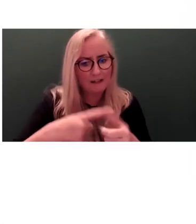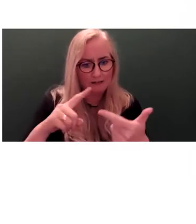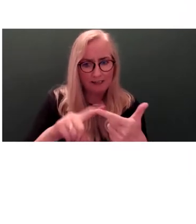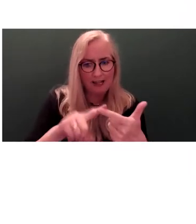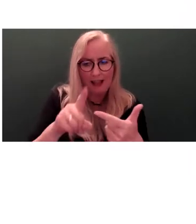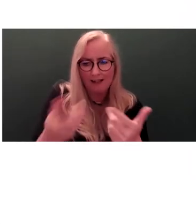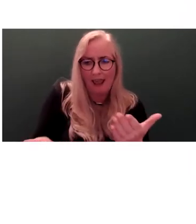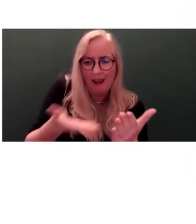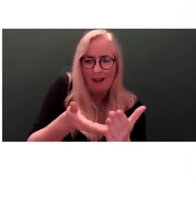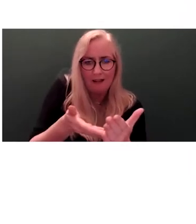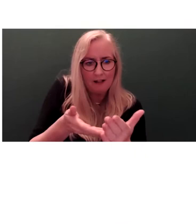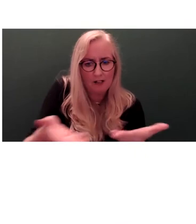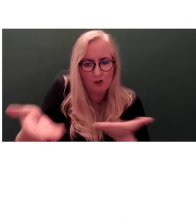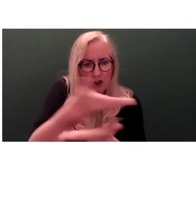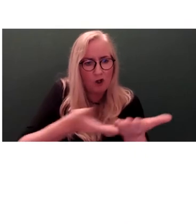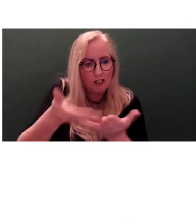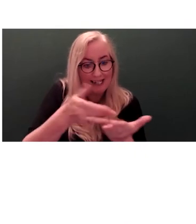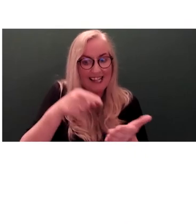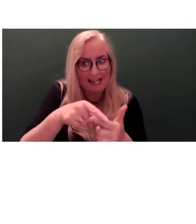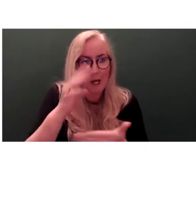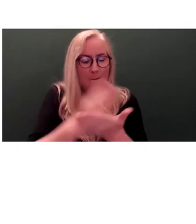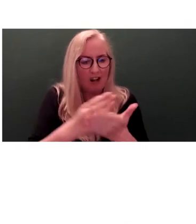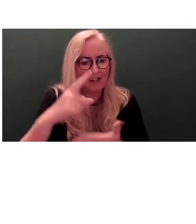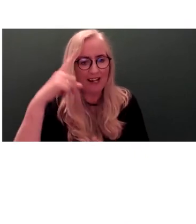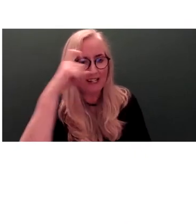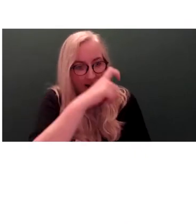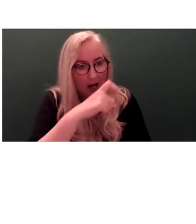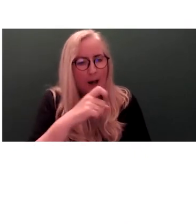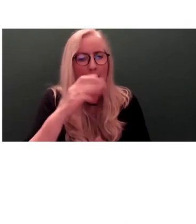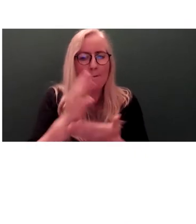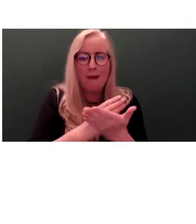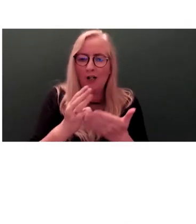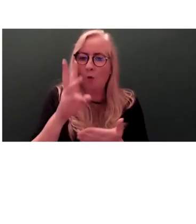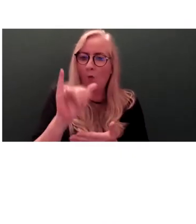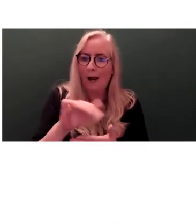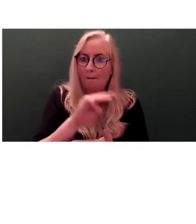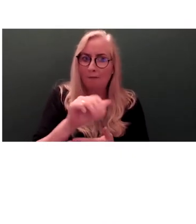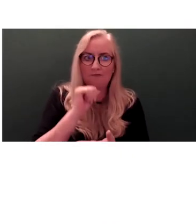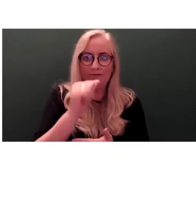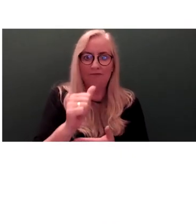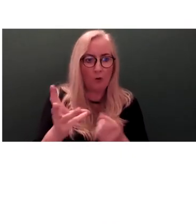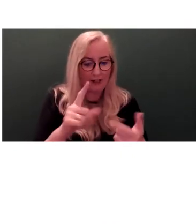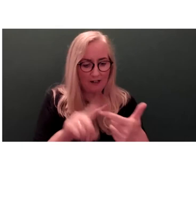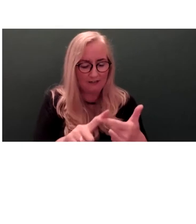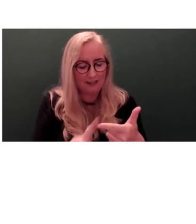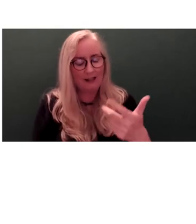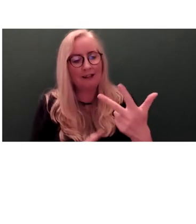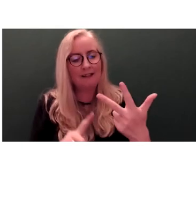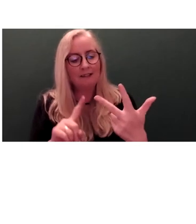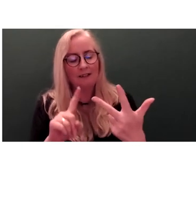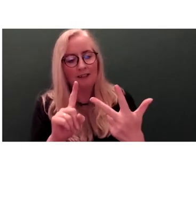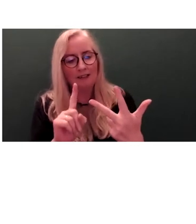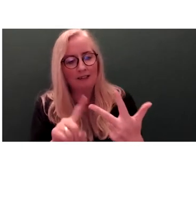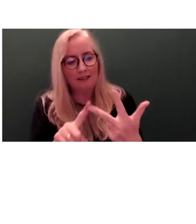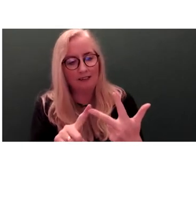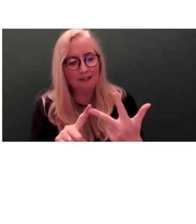discussion that it could be part of the difficulty and part of the explanation for some of the figures that we're seeing here. Third point I want to talk about is the